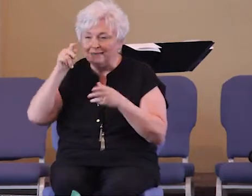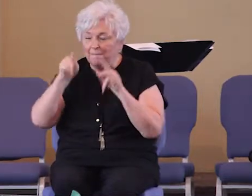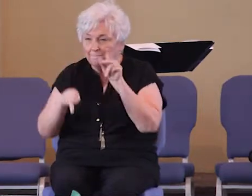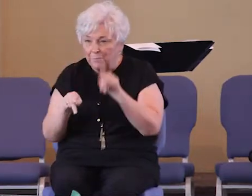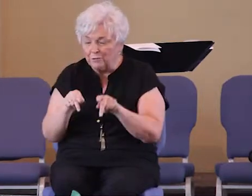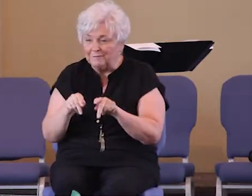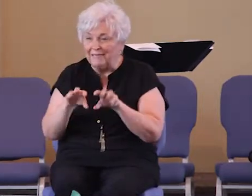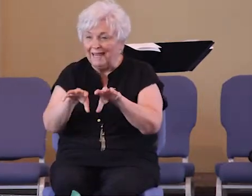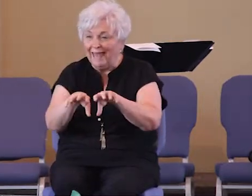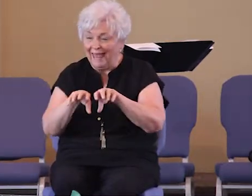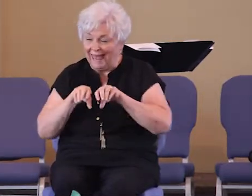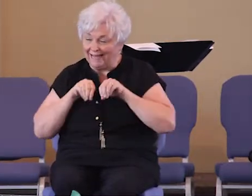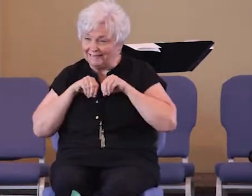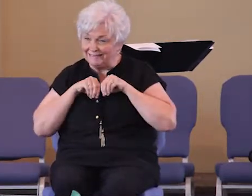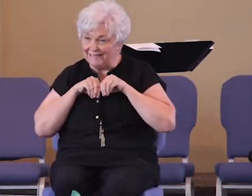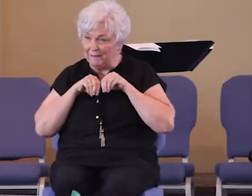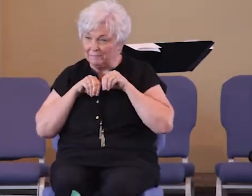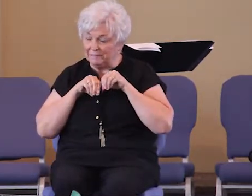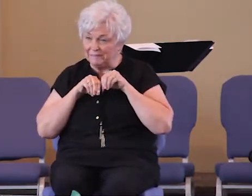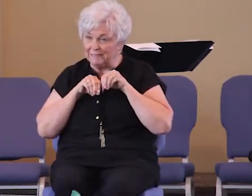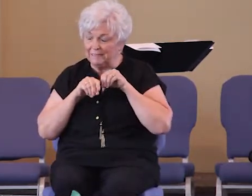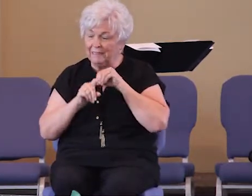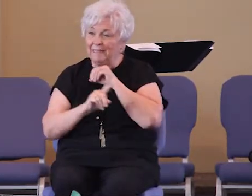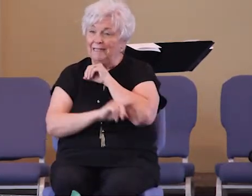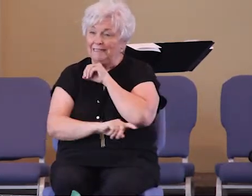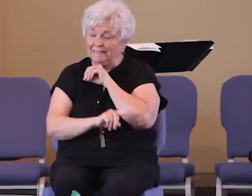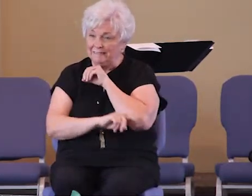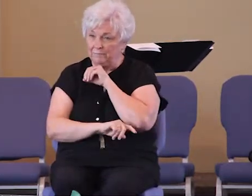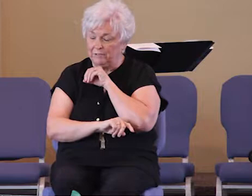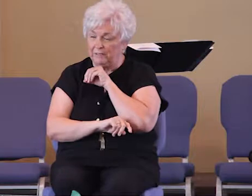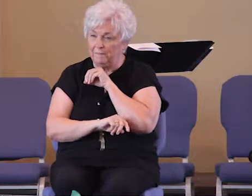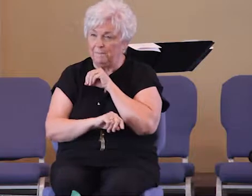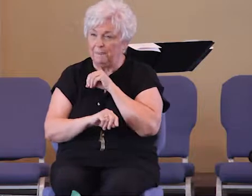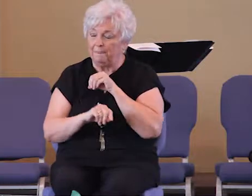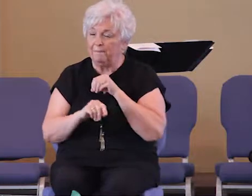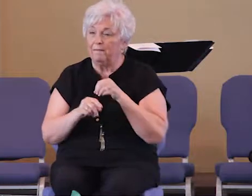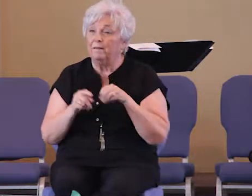discipline. And you know, sometimes the Father, our Father,